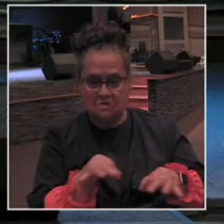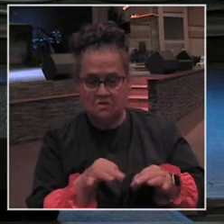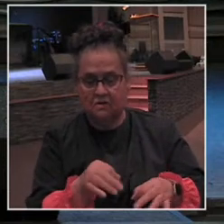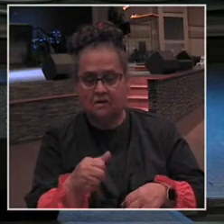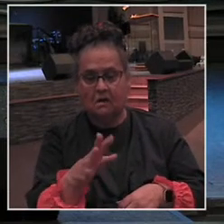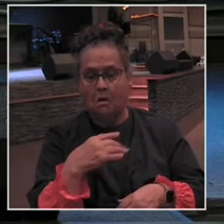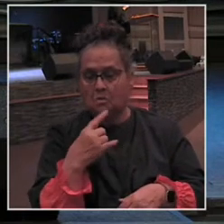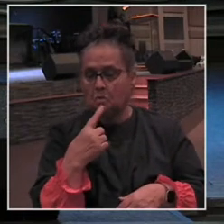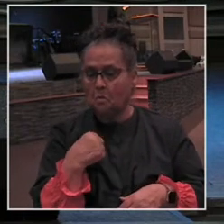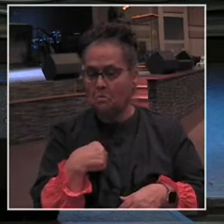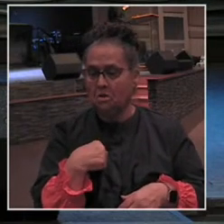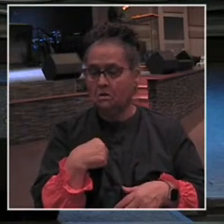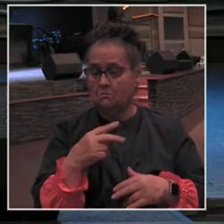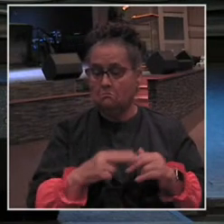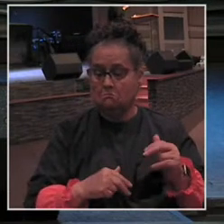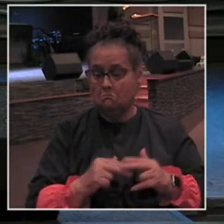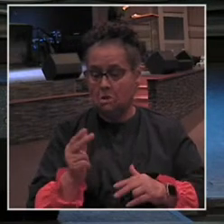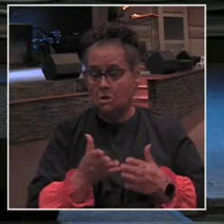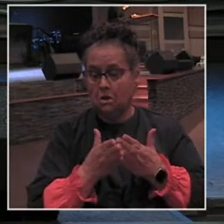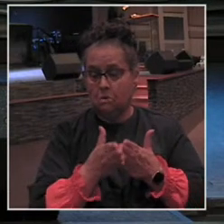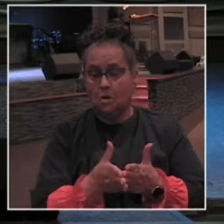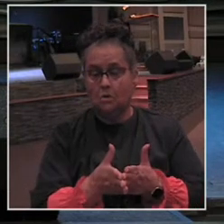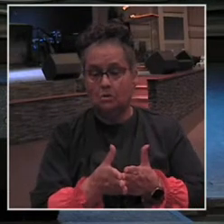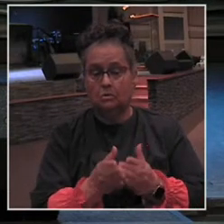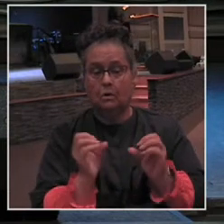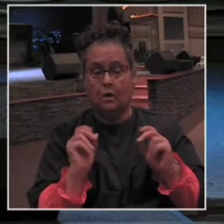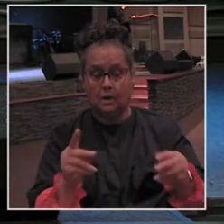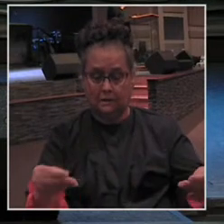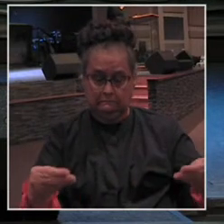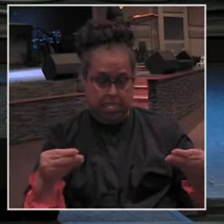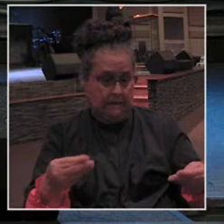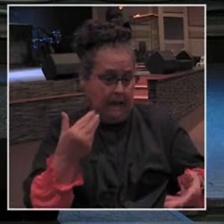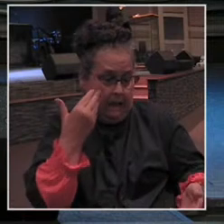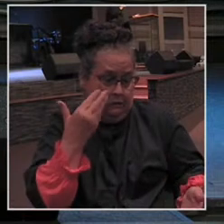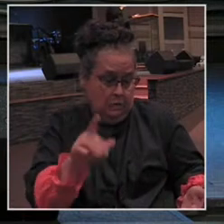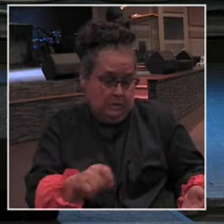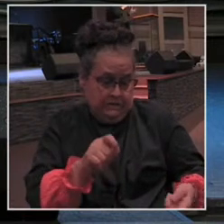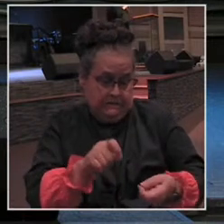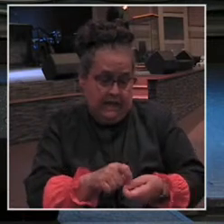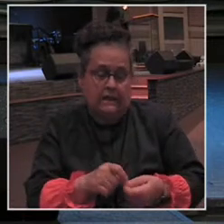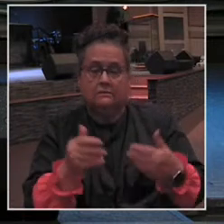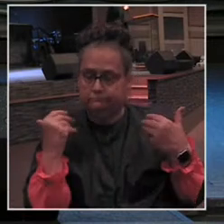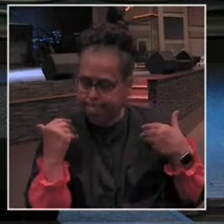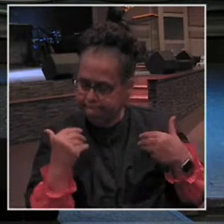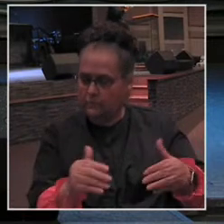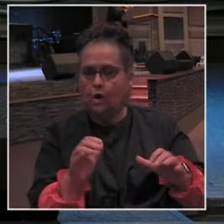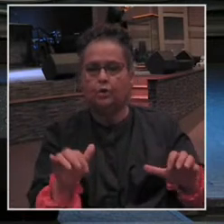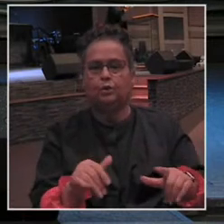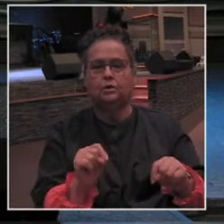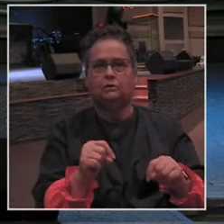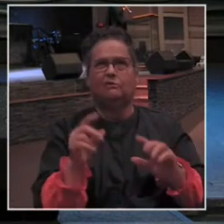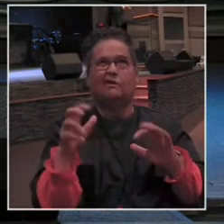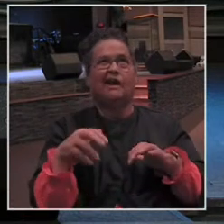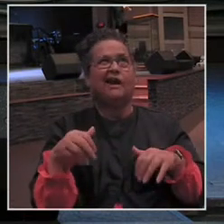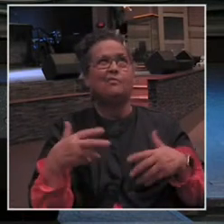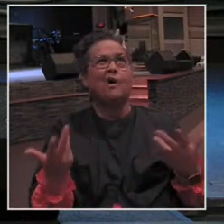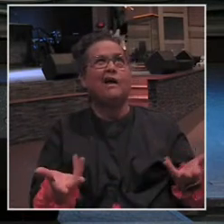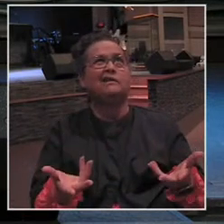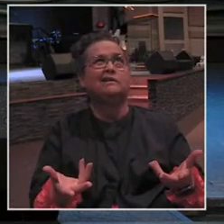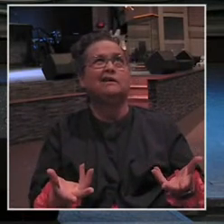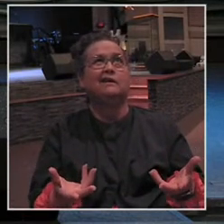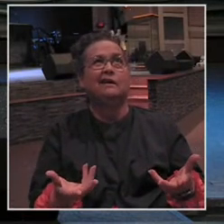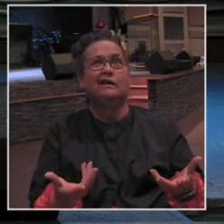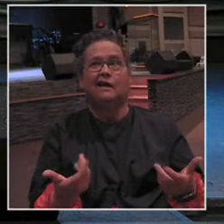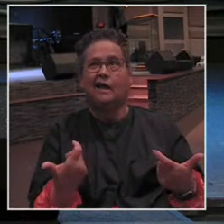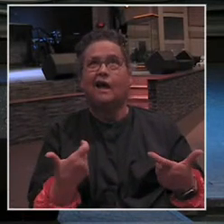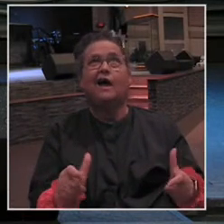boat. He had the question of, okay, this is the blueprint. I don't know exactly what to do with it, but I'm going to do it. What's rain? And how in the world is this